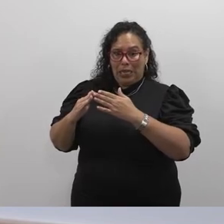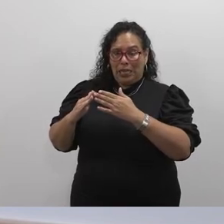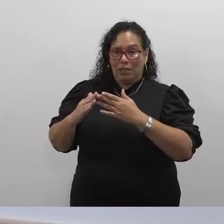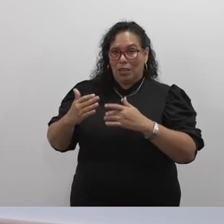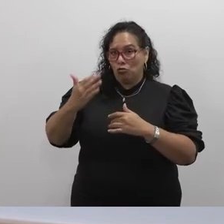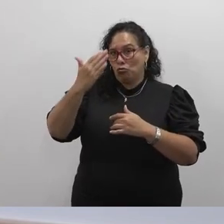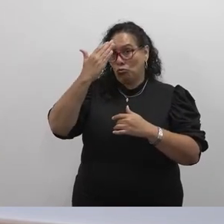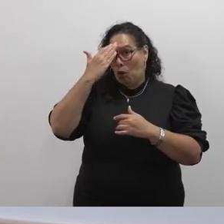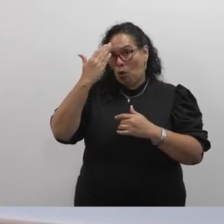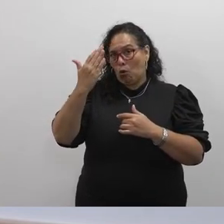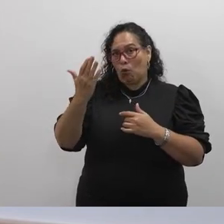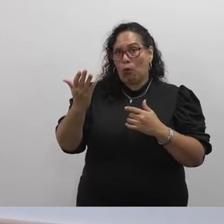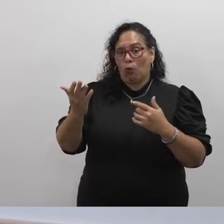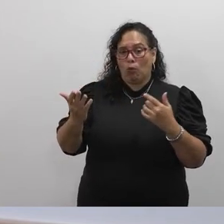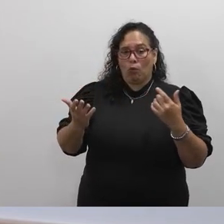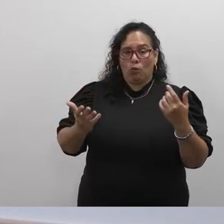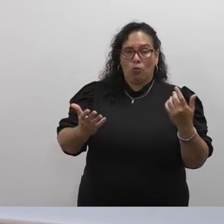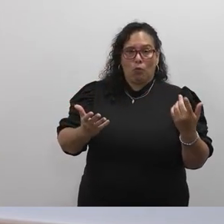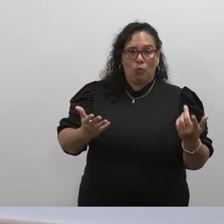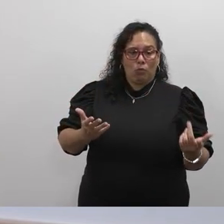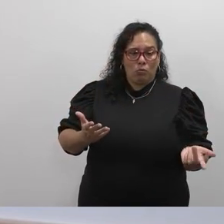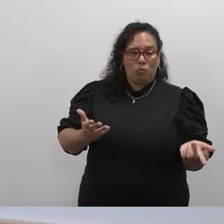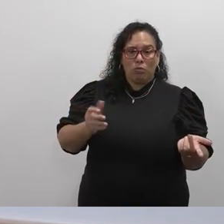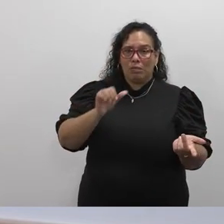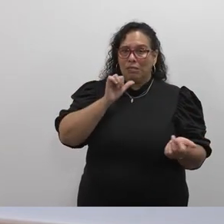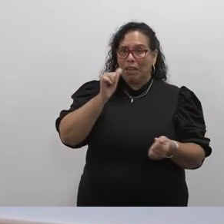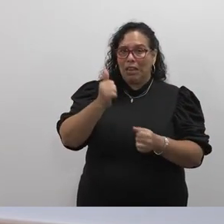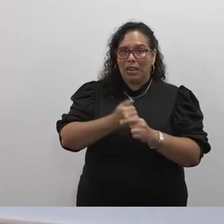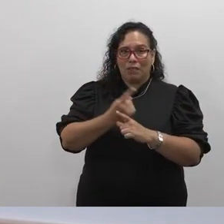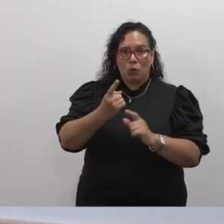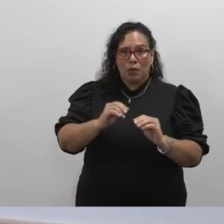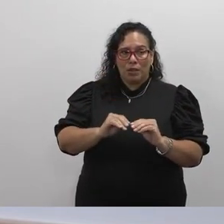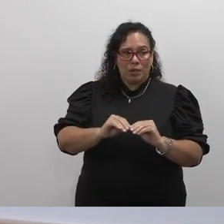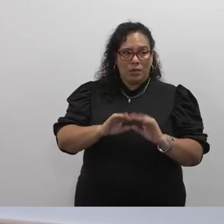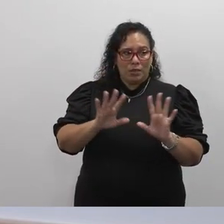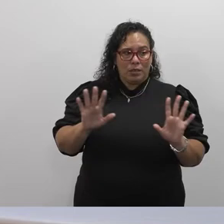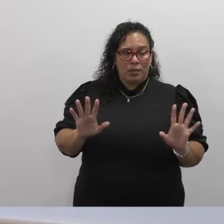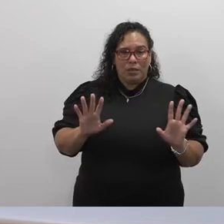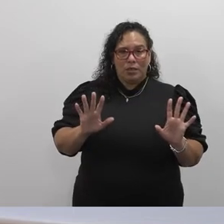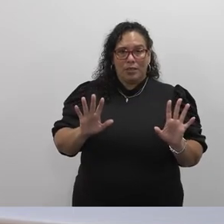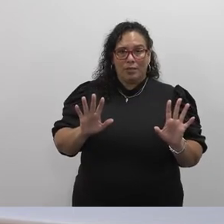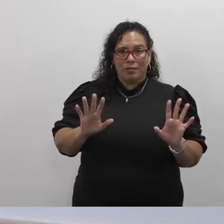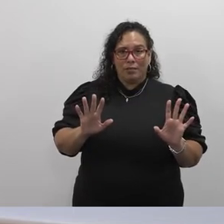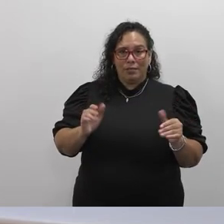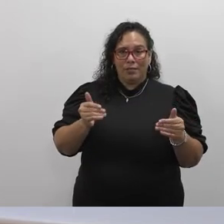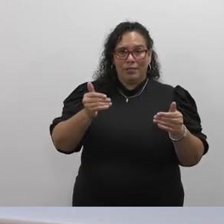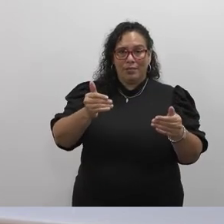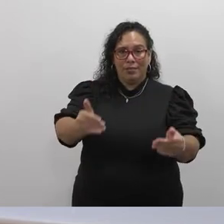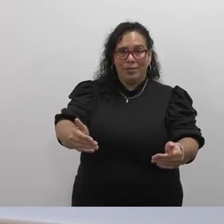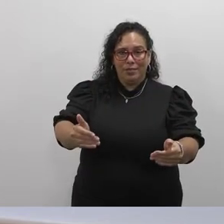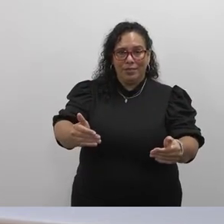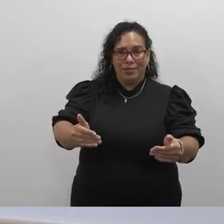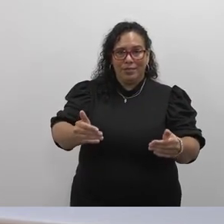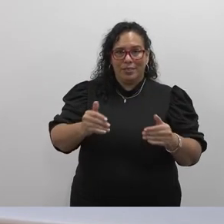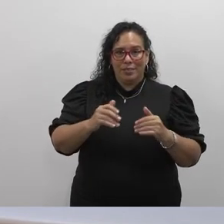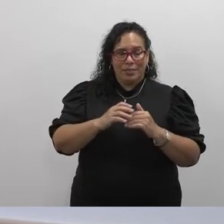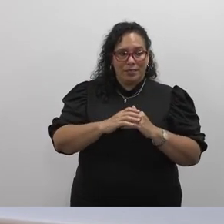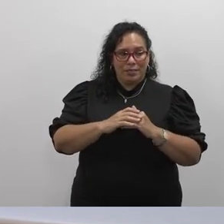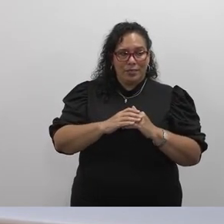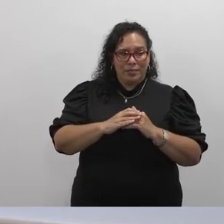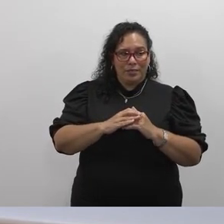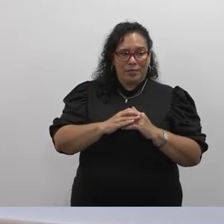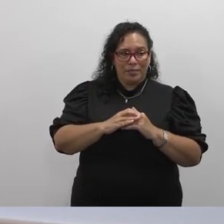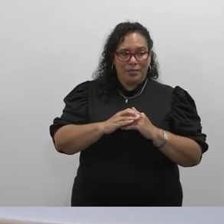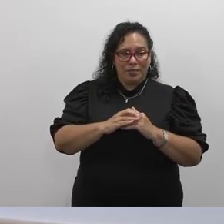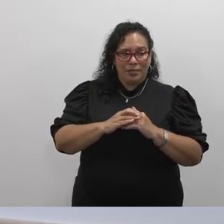you know, not everybody obviously, but so that you can move forward. And it's not just for this purpose; it's